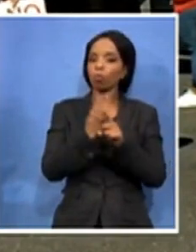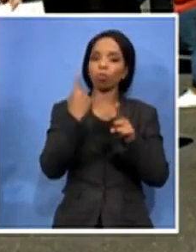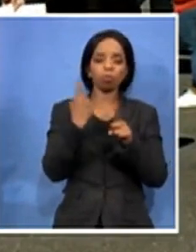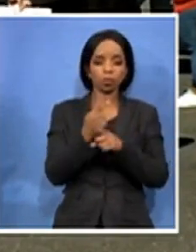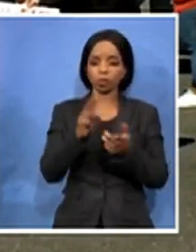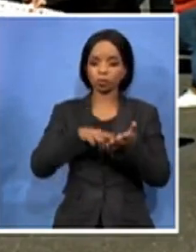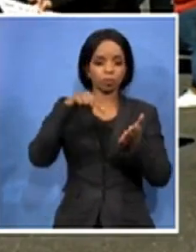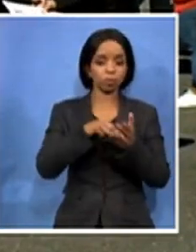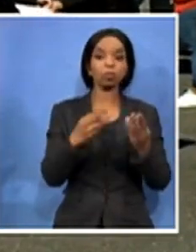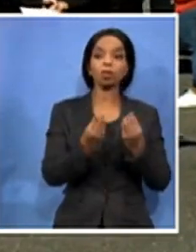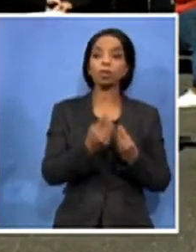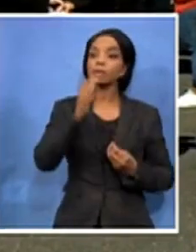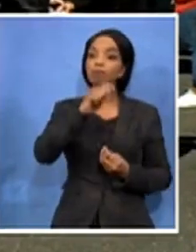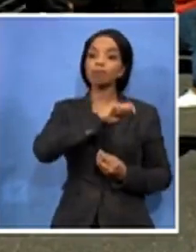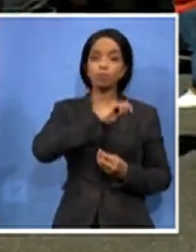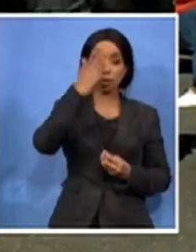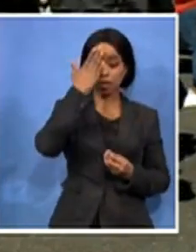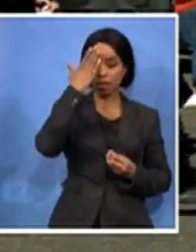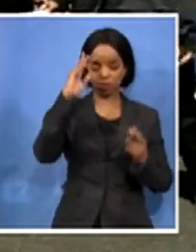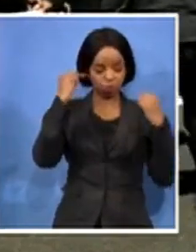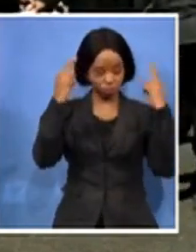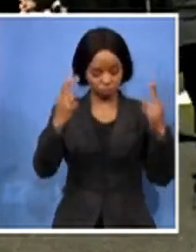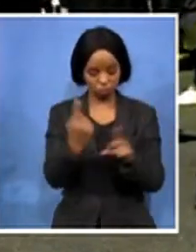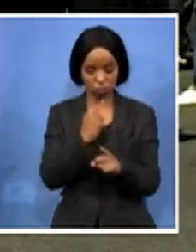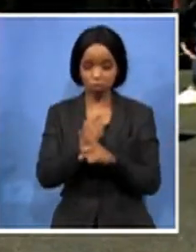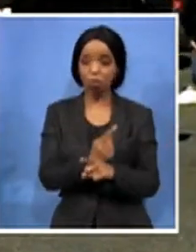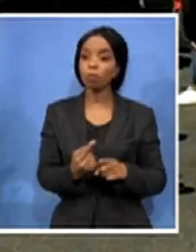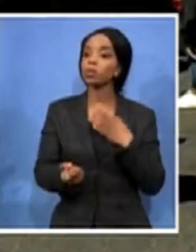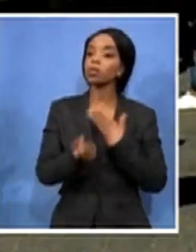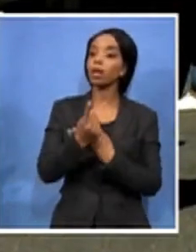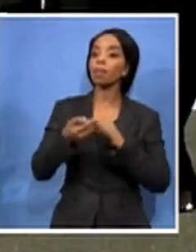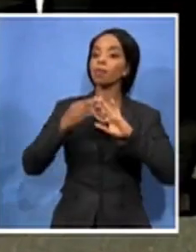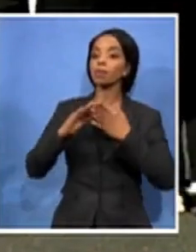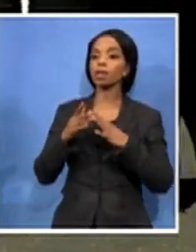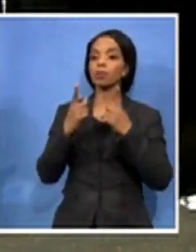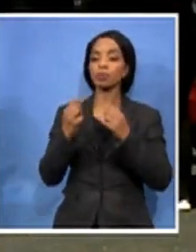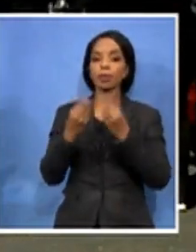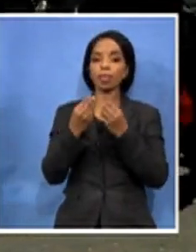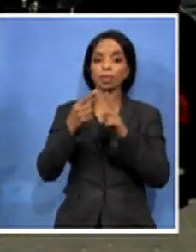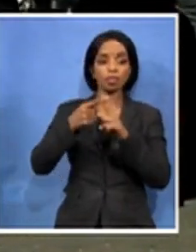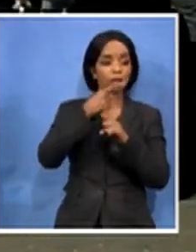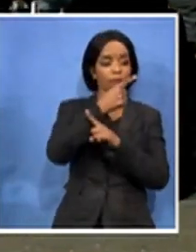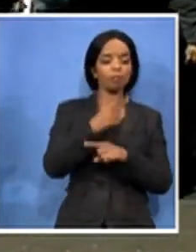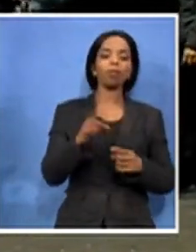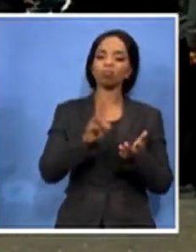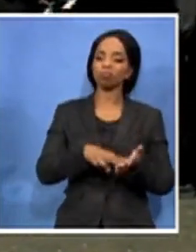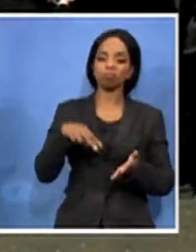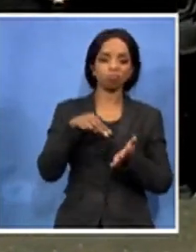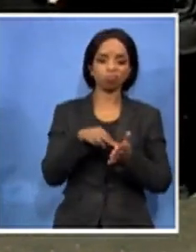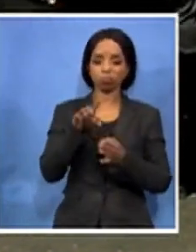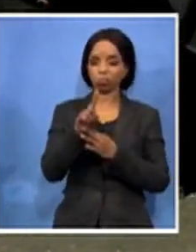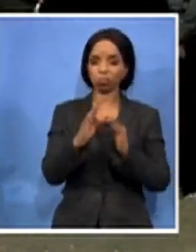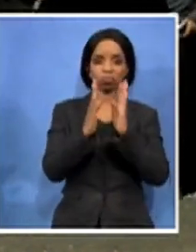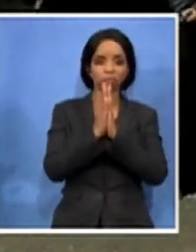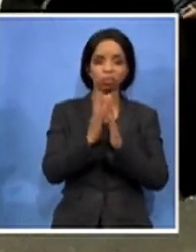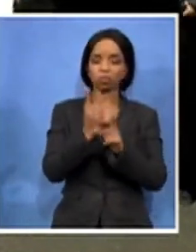against wrongdoings in society. And today, if I can just step out of shot again, not much has changed. A number of church